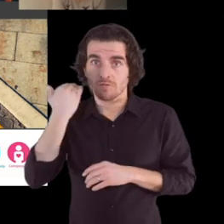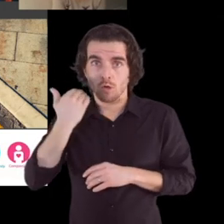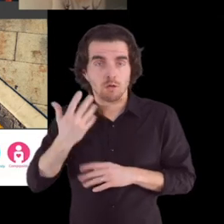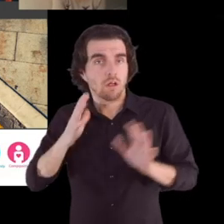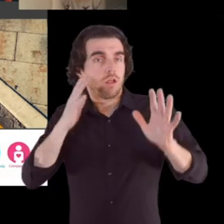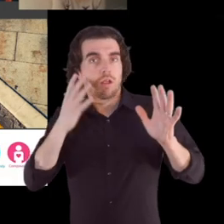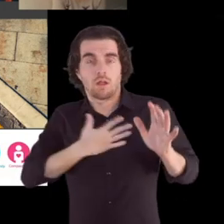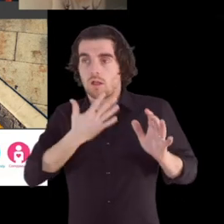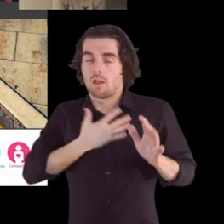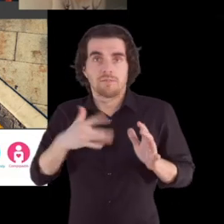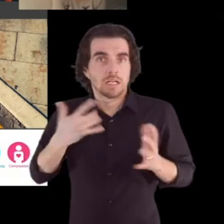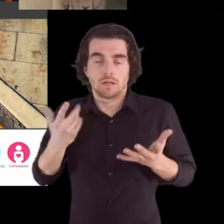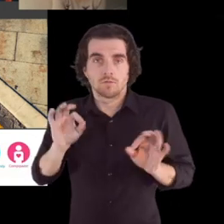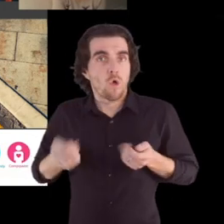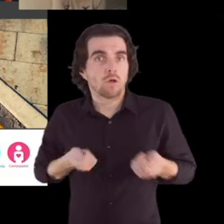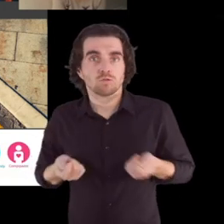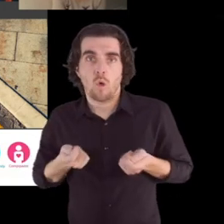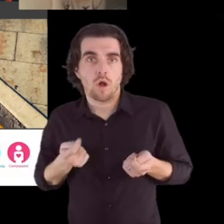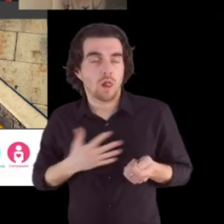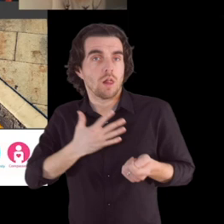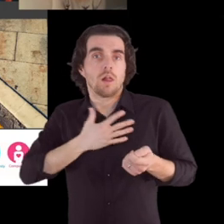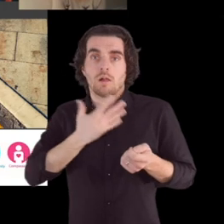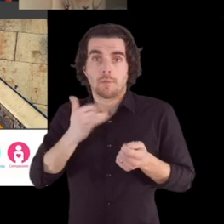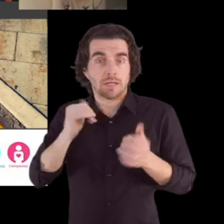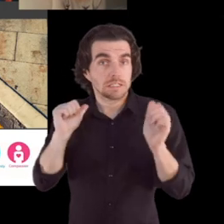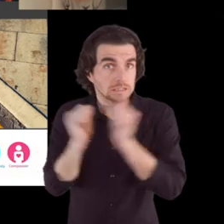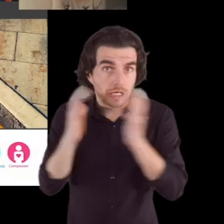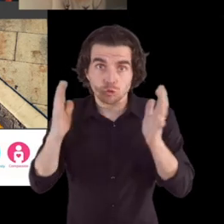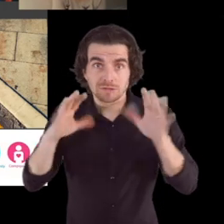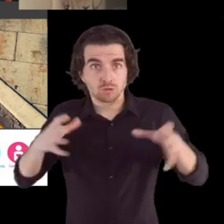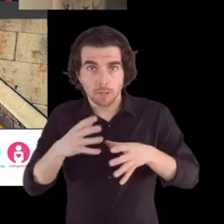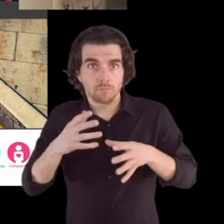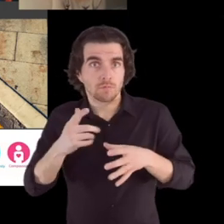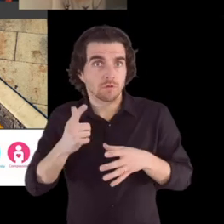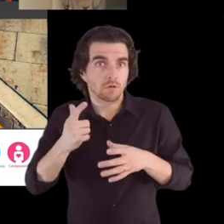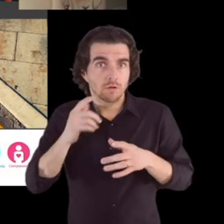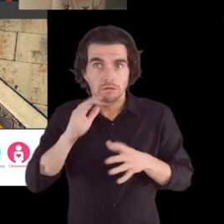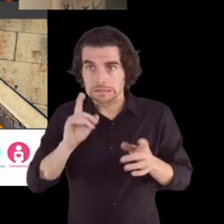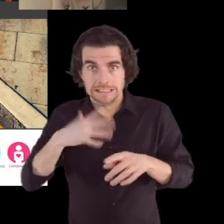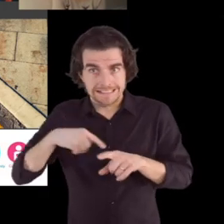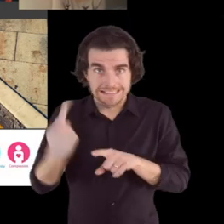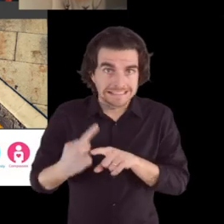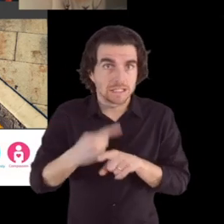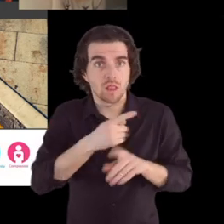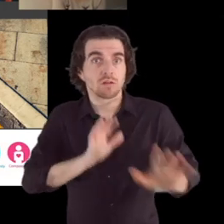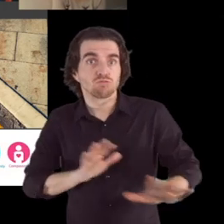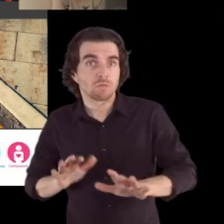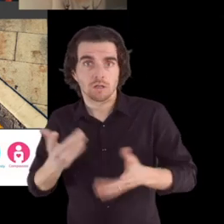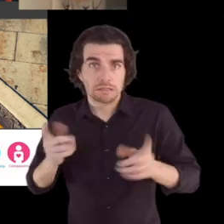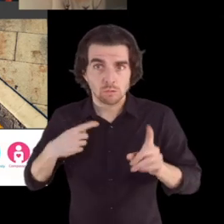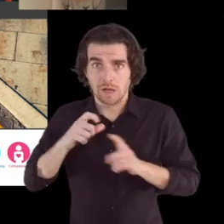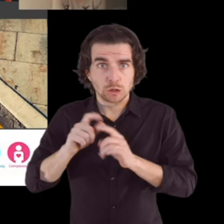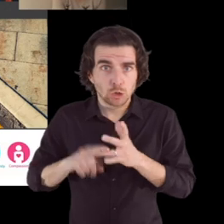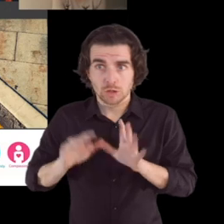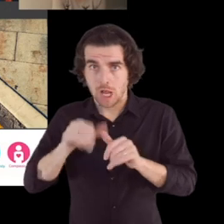before, and that can lead to a feeling of being out of control. There can then be disagreements between groups over the sense of urgency. So what do we